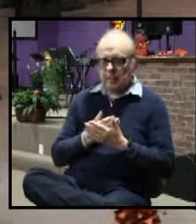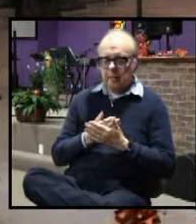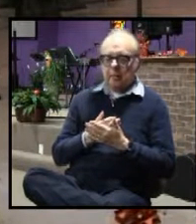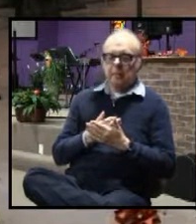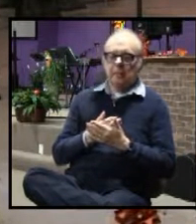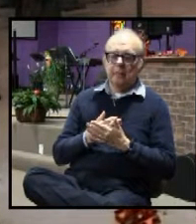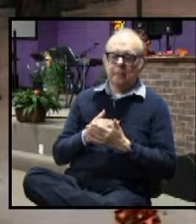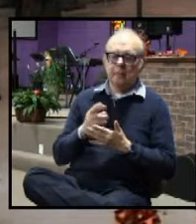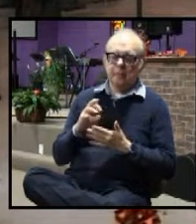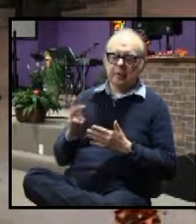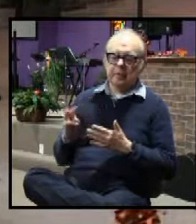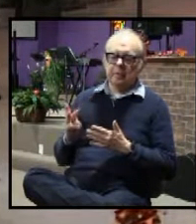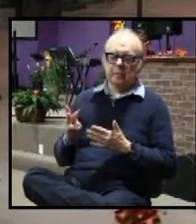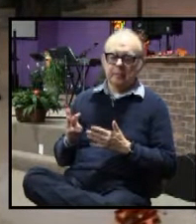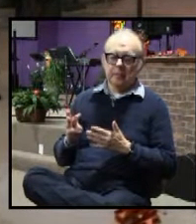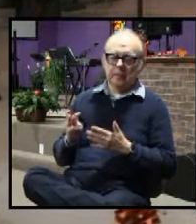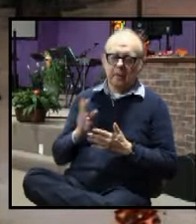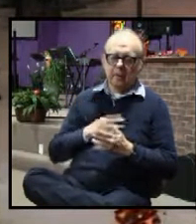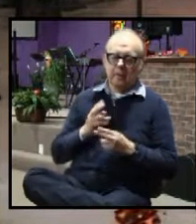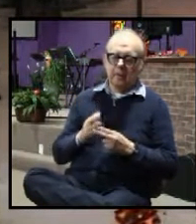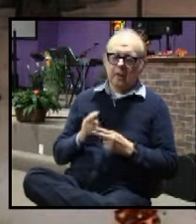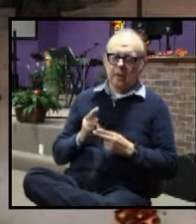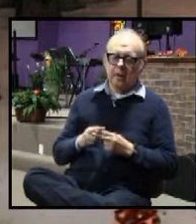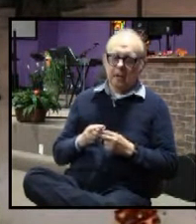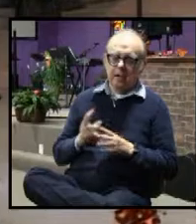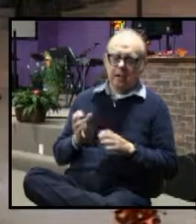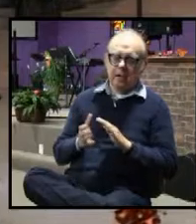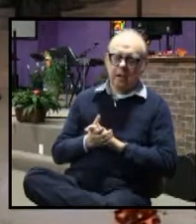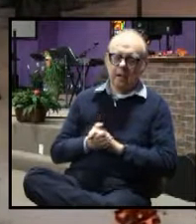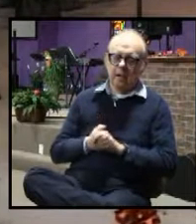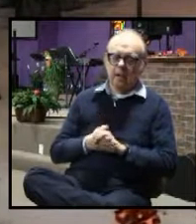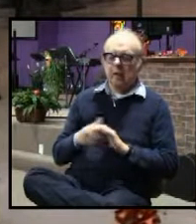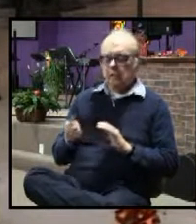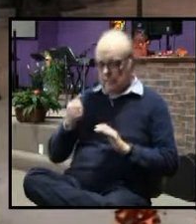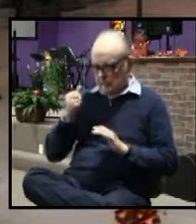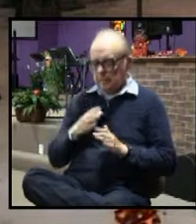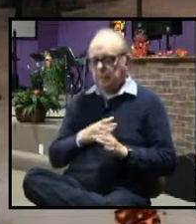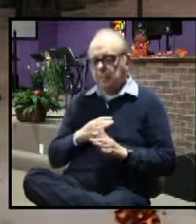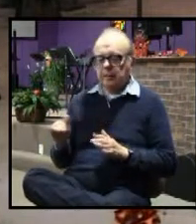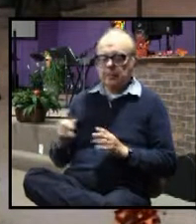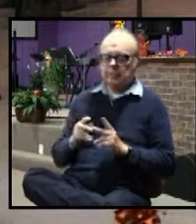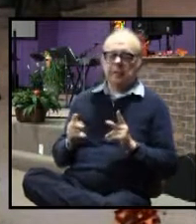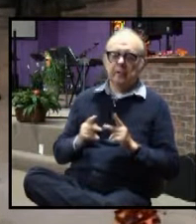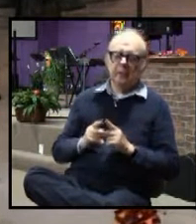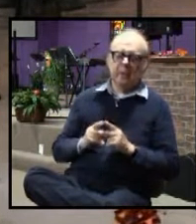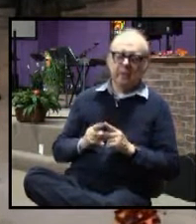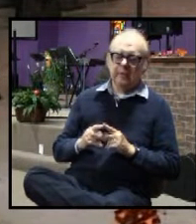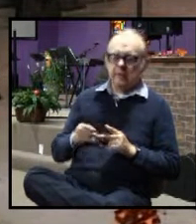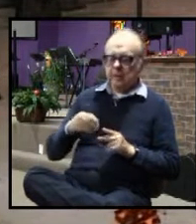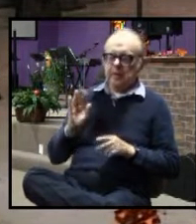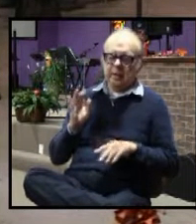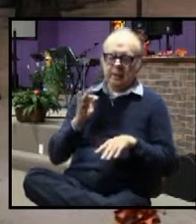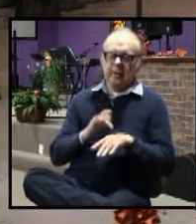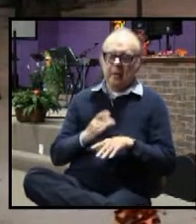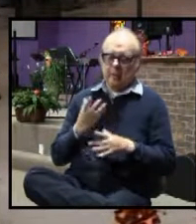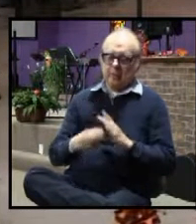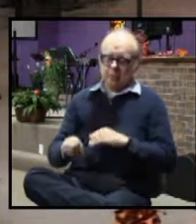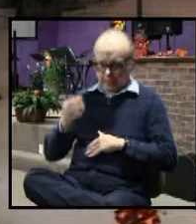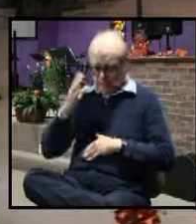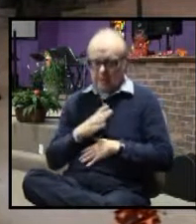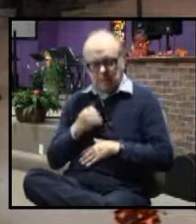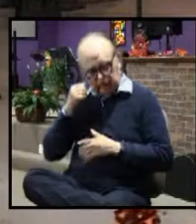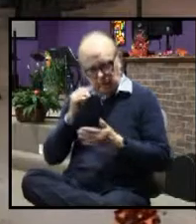that Pastor Rick told you, he says, my name is Robinson. I got married this summer to a man who's been in the same place I was too, and God reached down